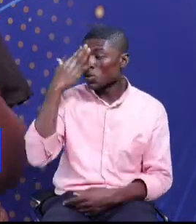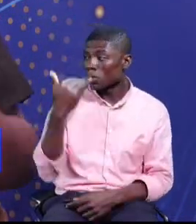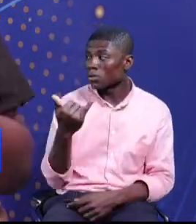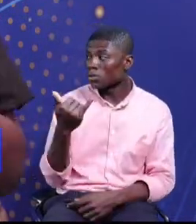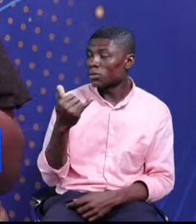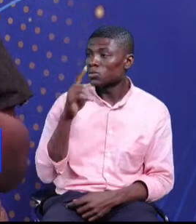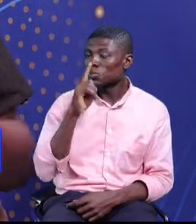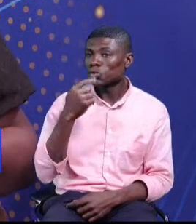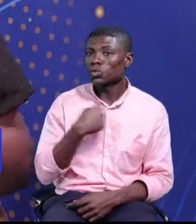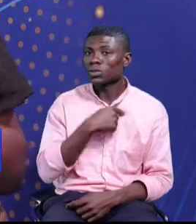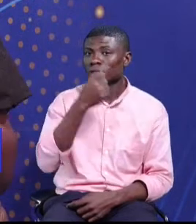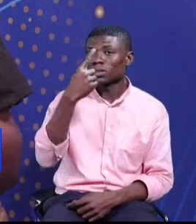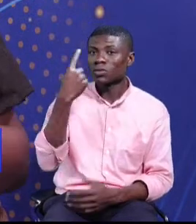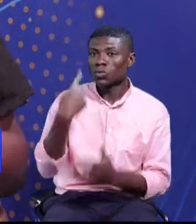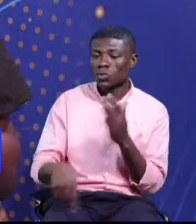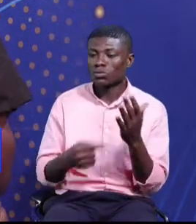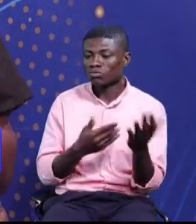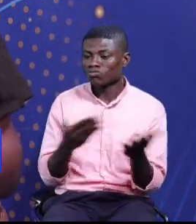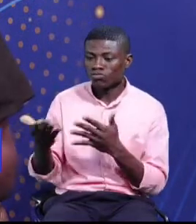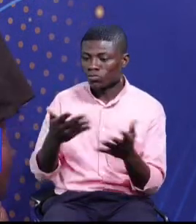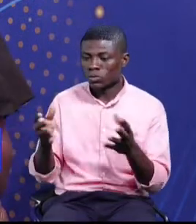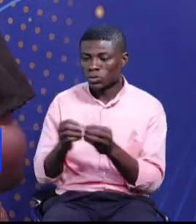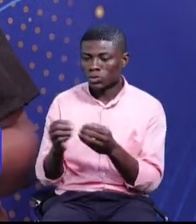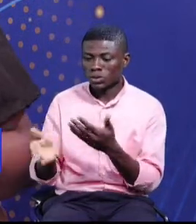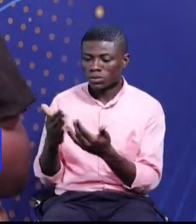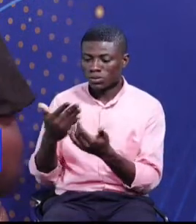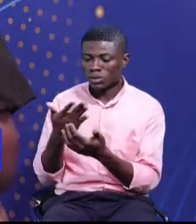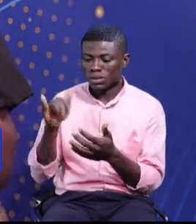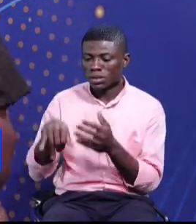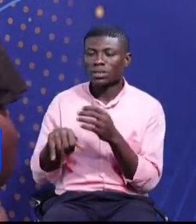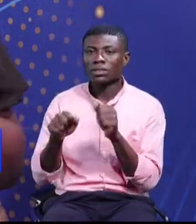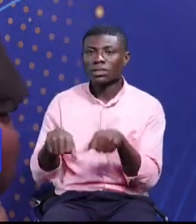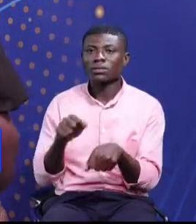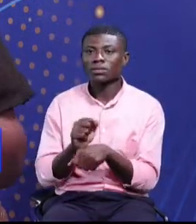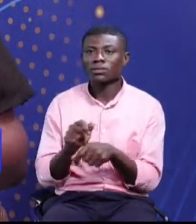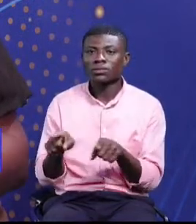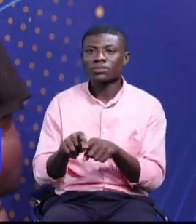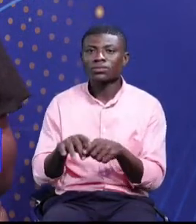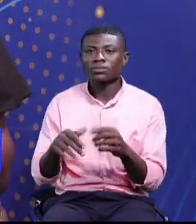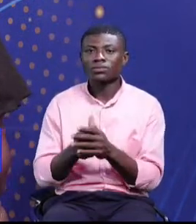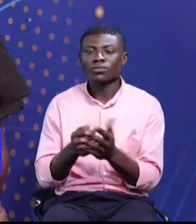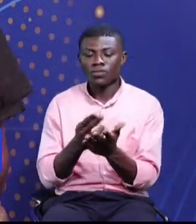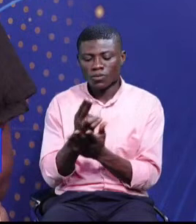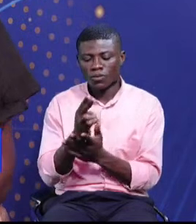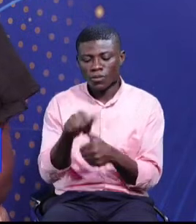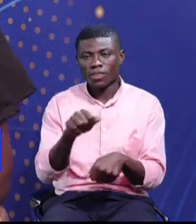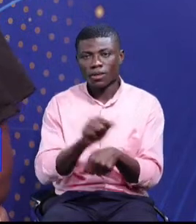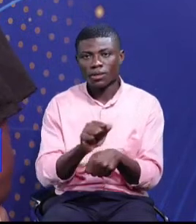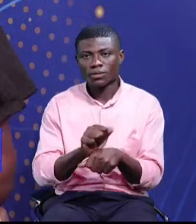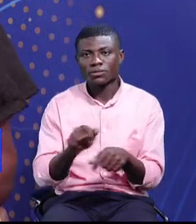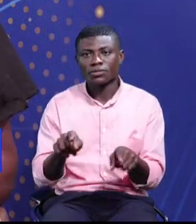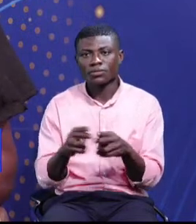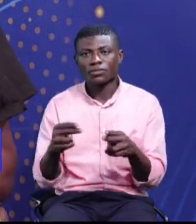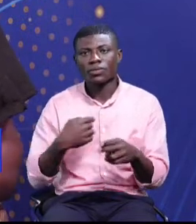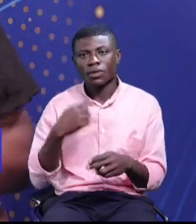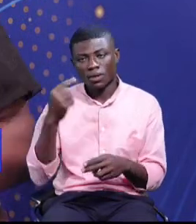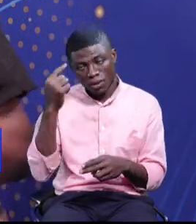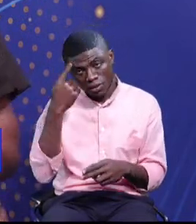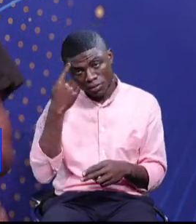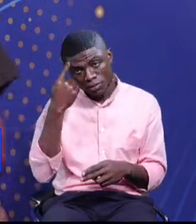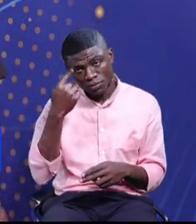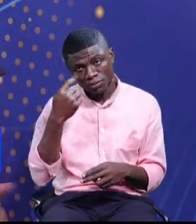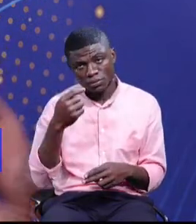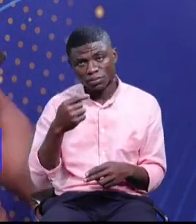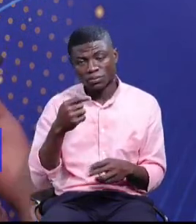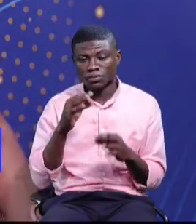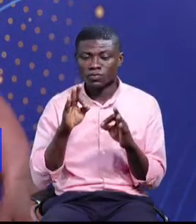they're realizing that's what's going to provide them with the ease of doing and transparency as well. So I think to be fair